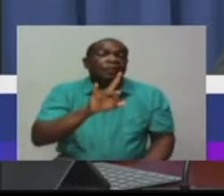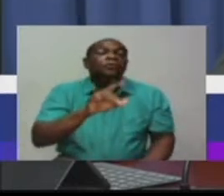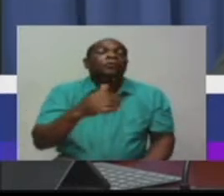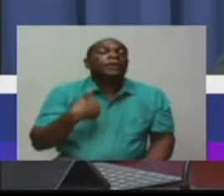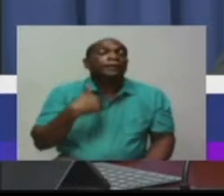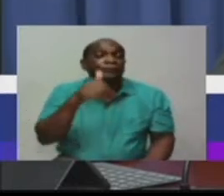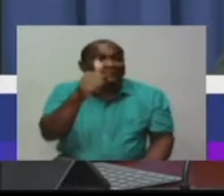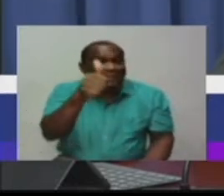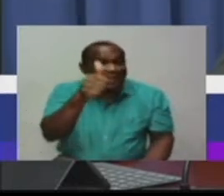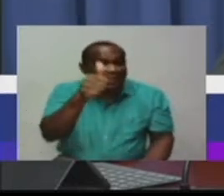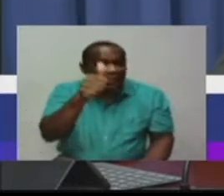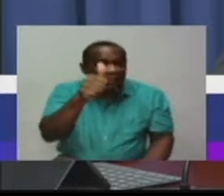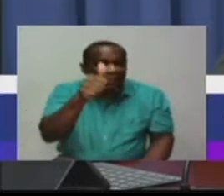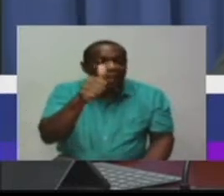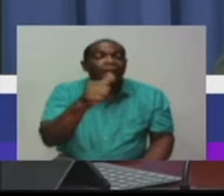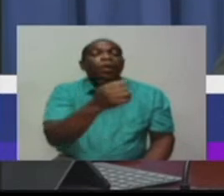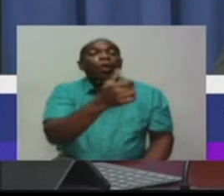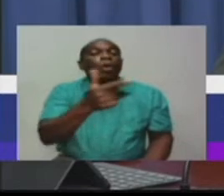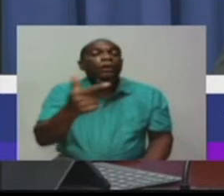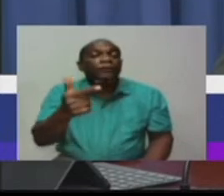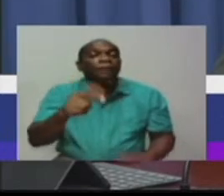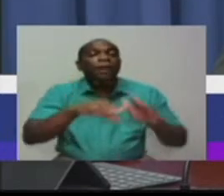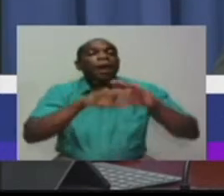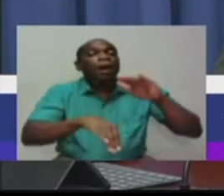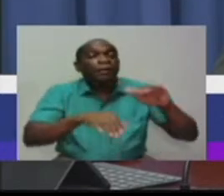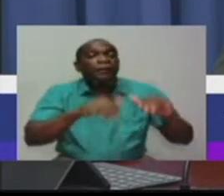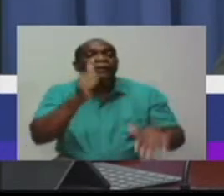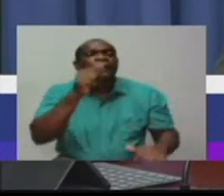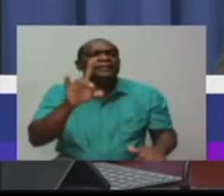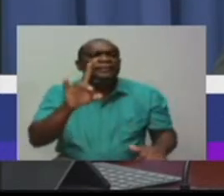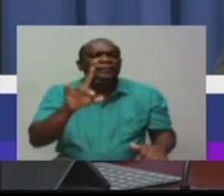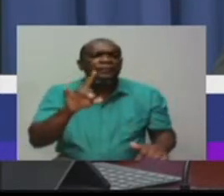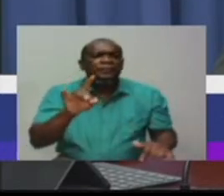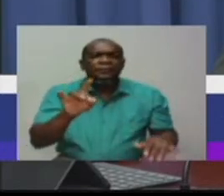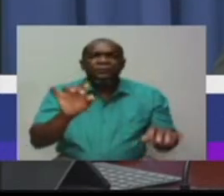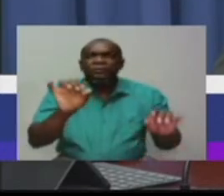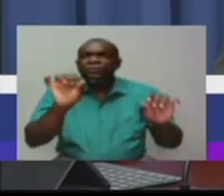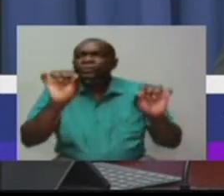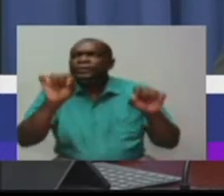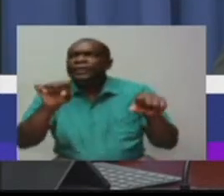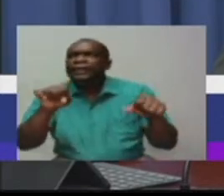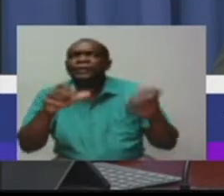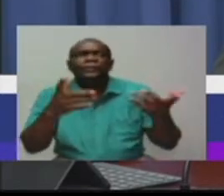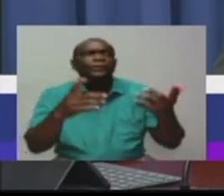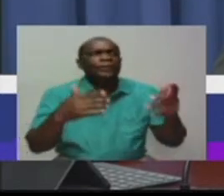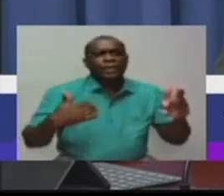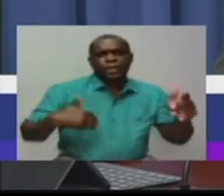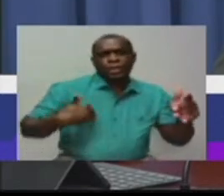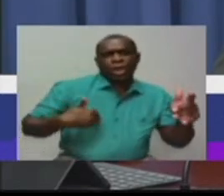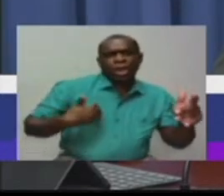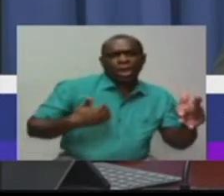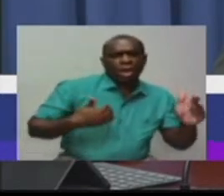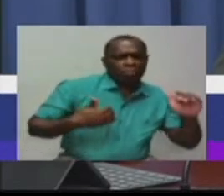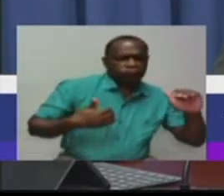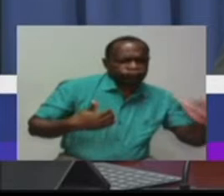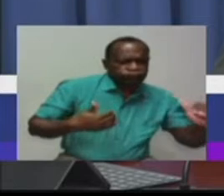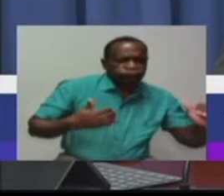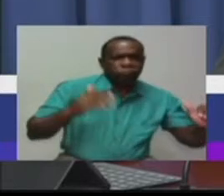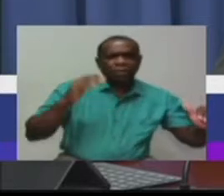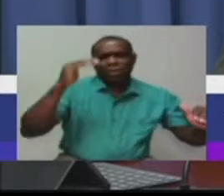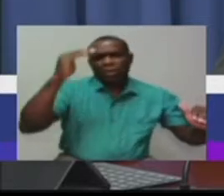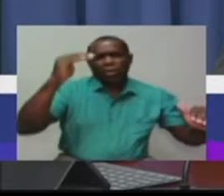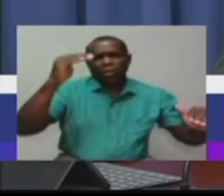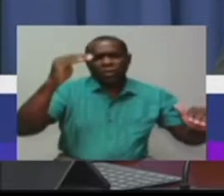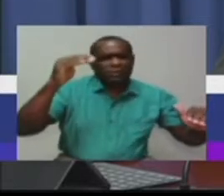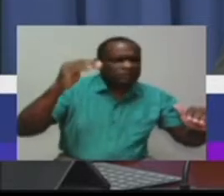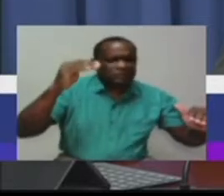18. Is it possible we could at least get from the youngest age to the oldest age in there? That is not the